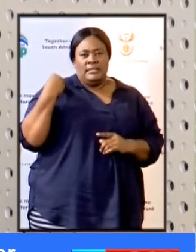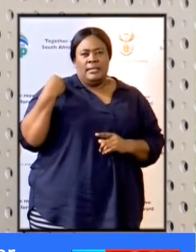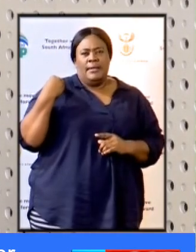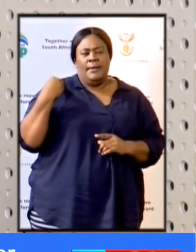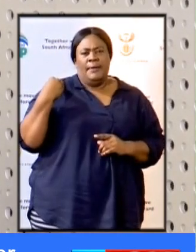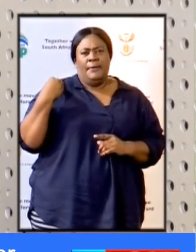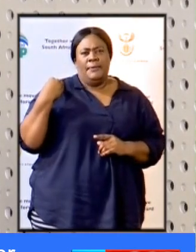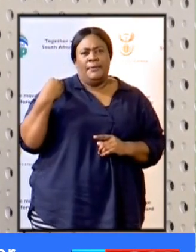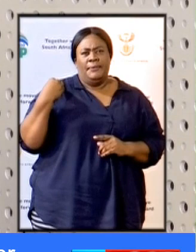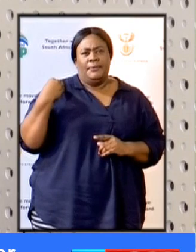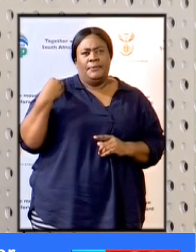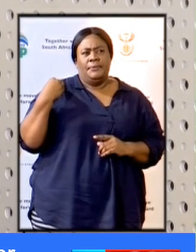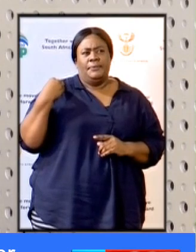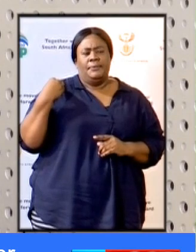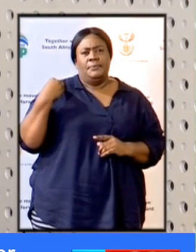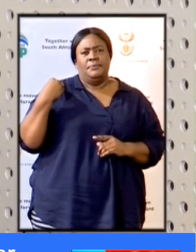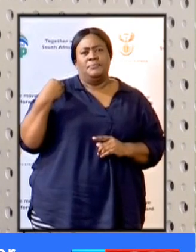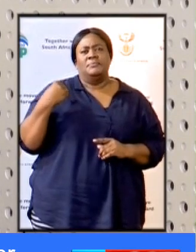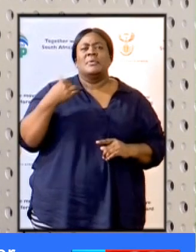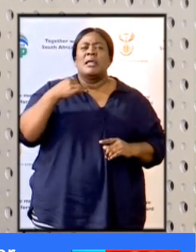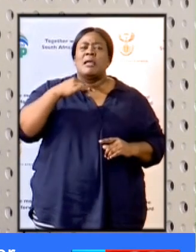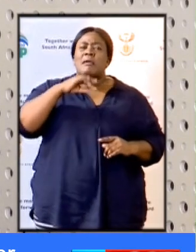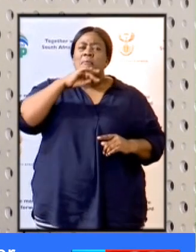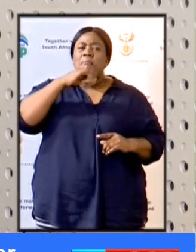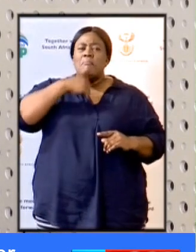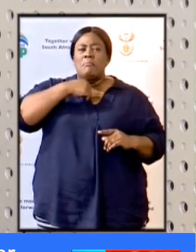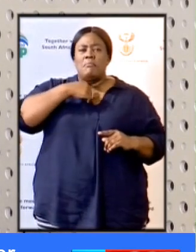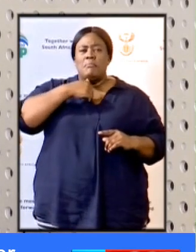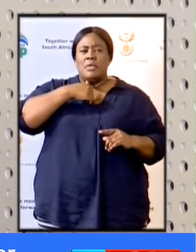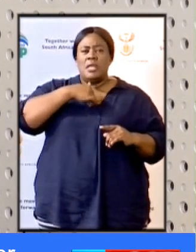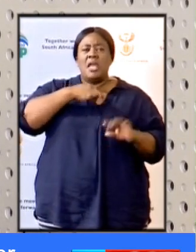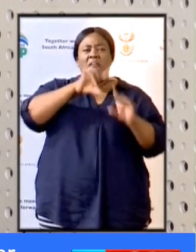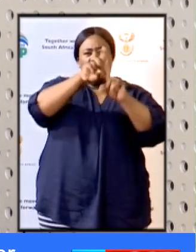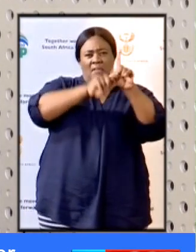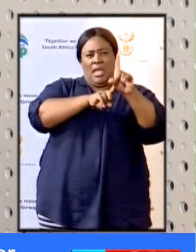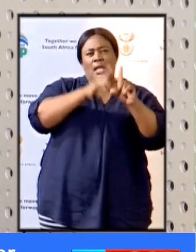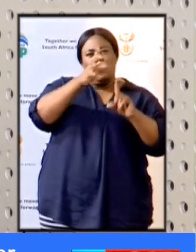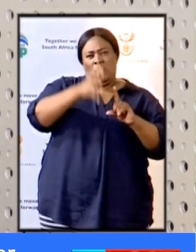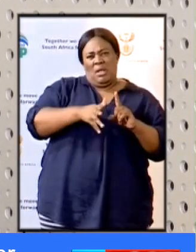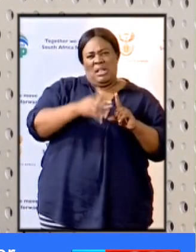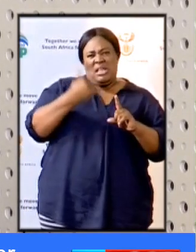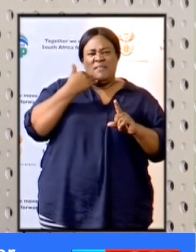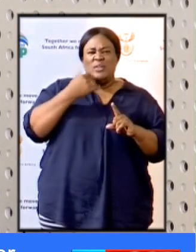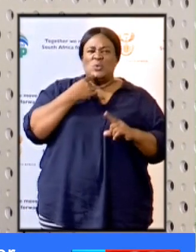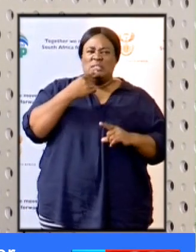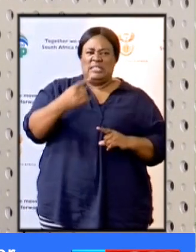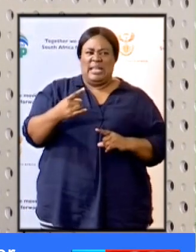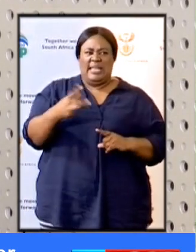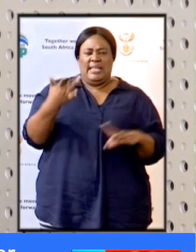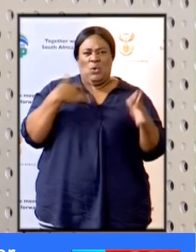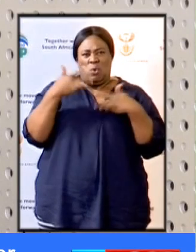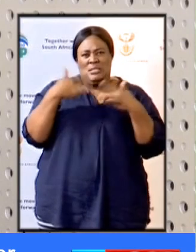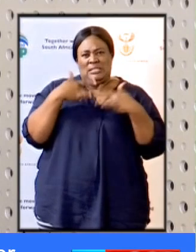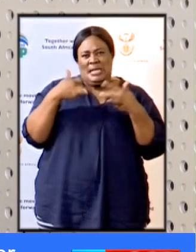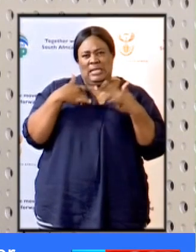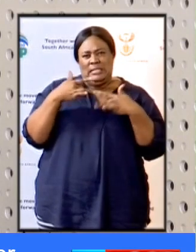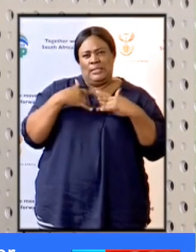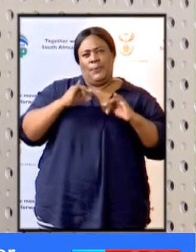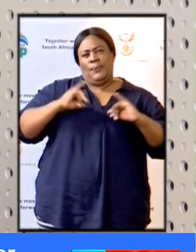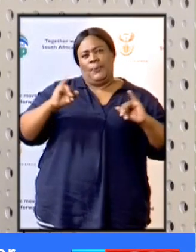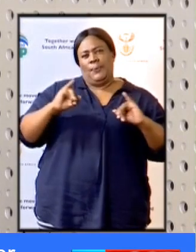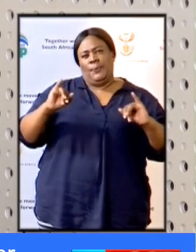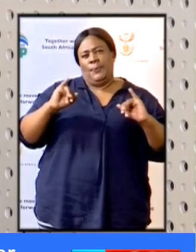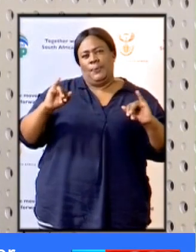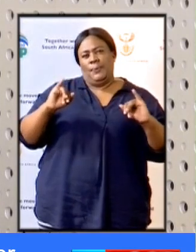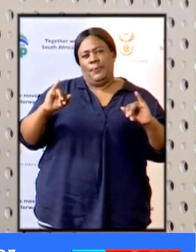really be failing my duty if I don't express my deep concern about what is happening in our schools